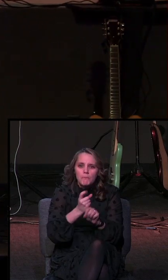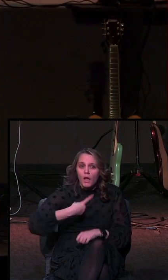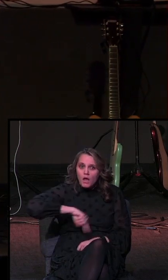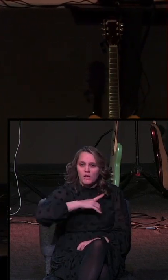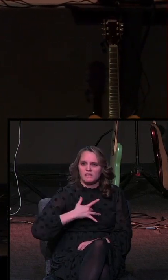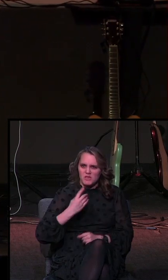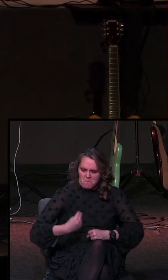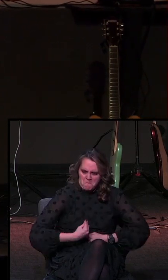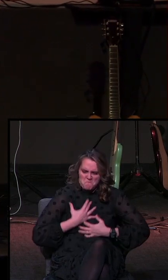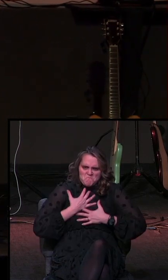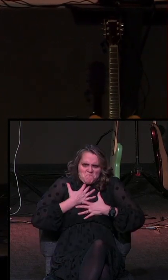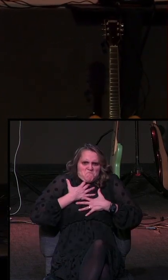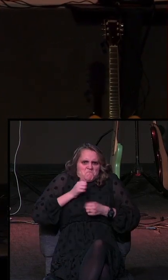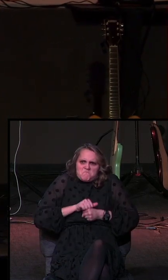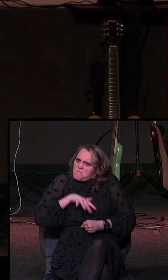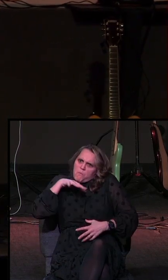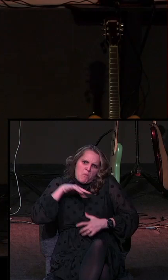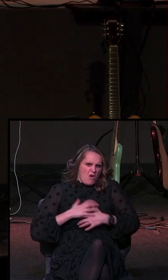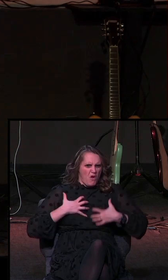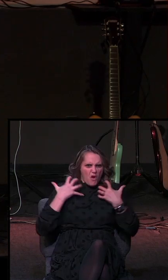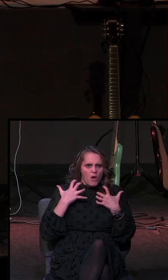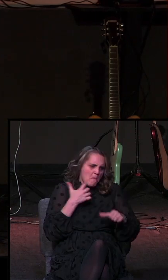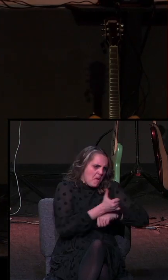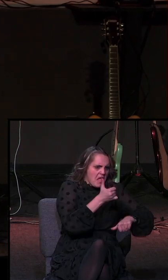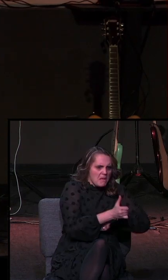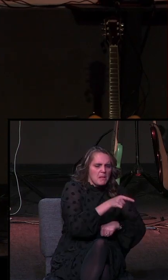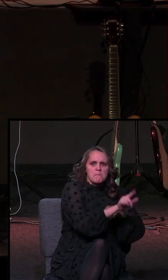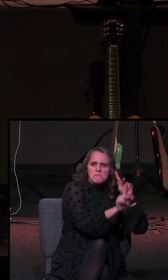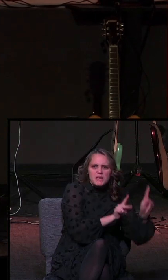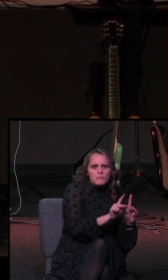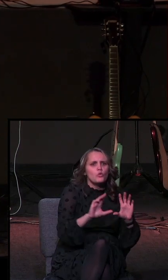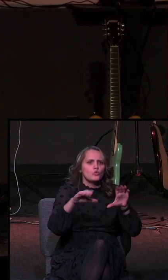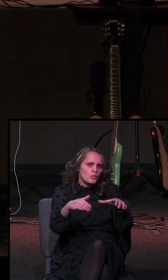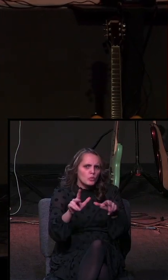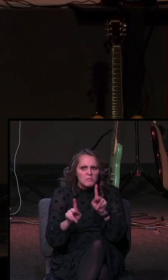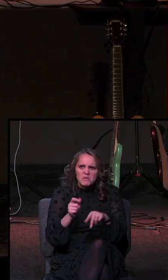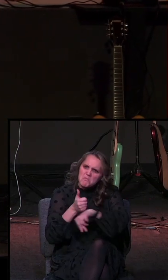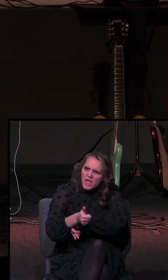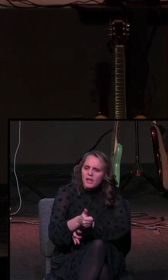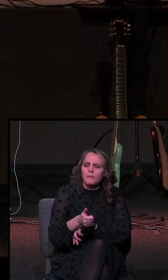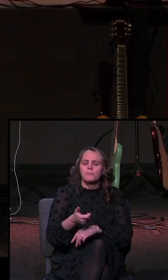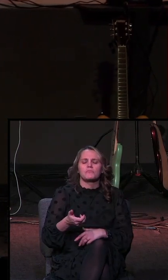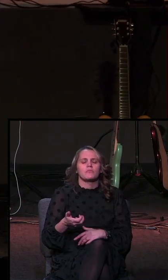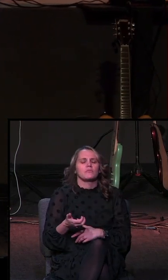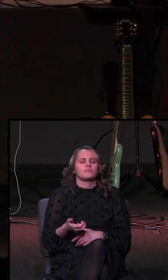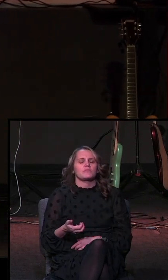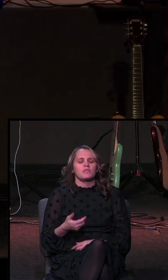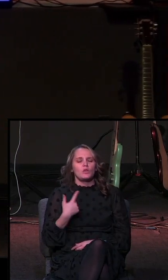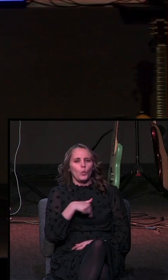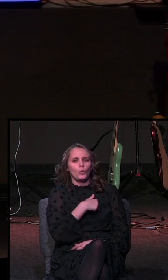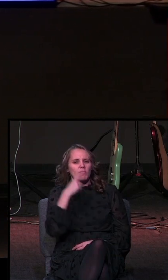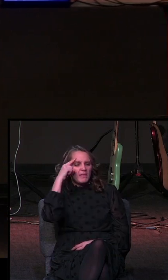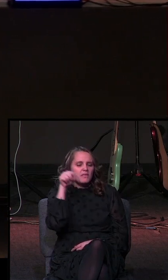with anger at this person or this group of people, people that we perceive to be in some way